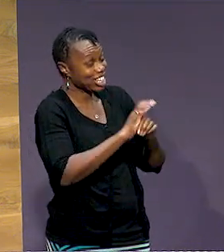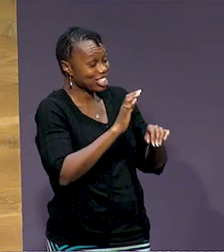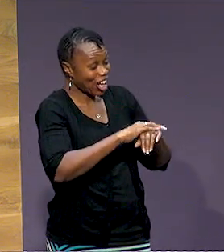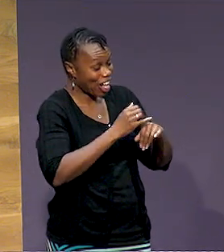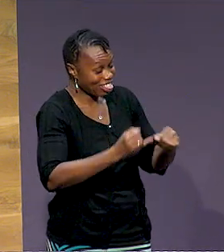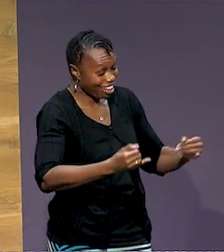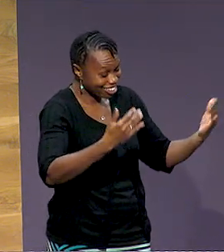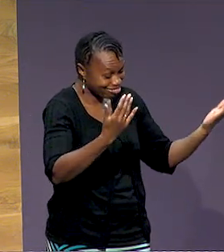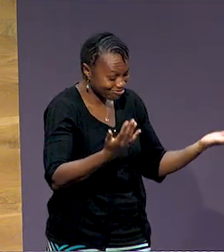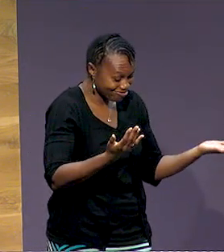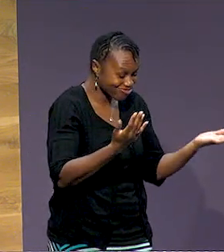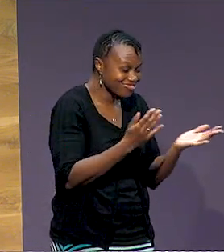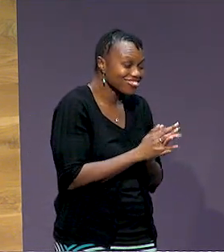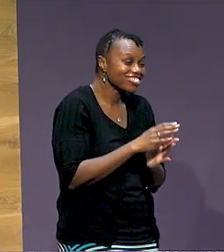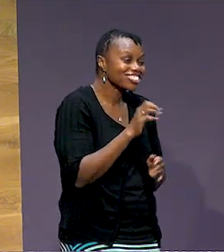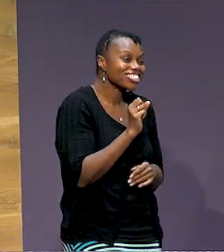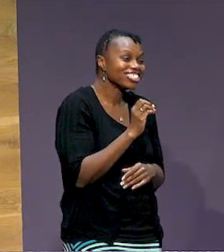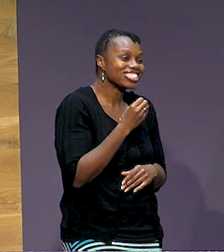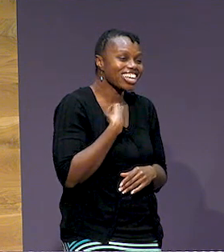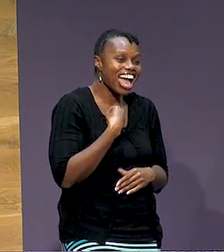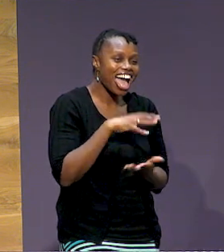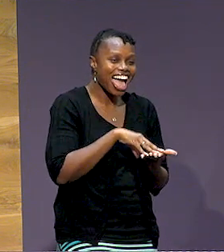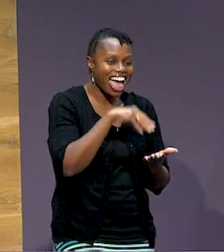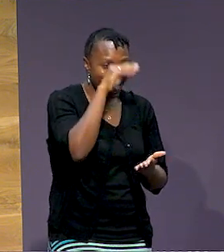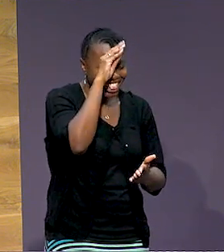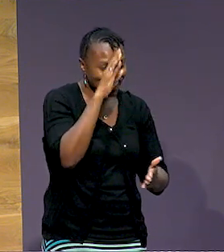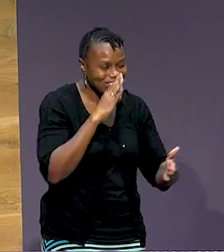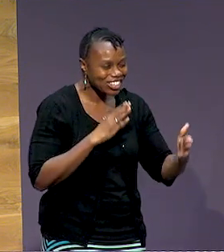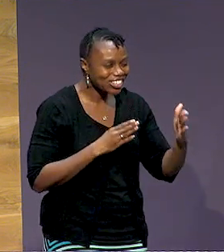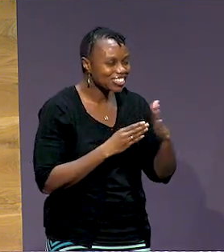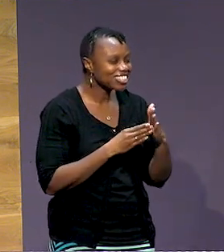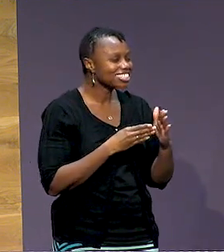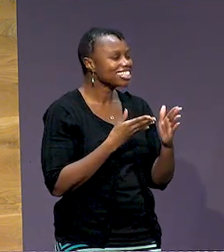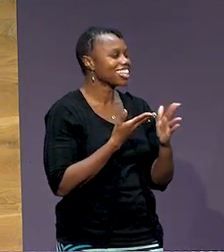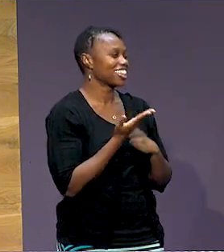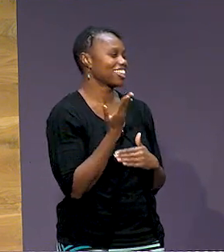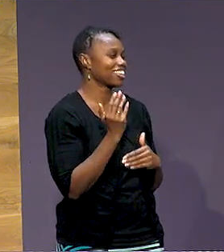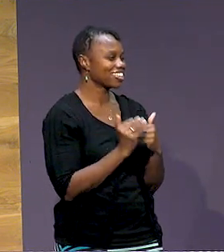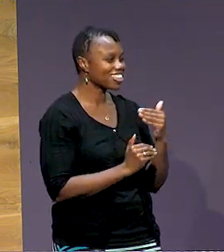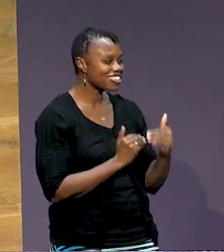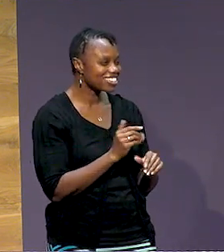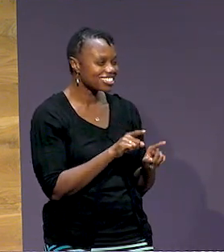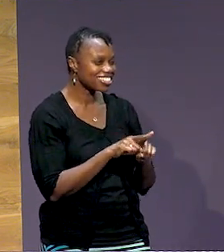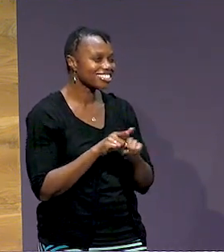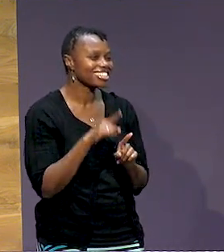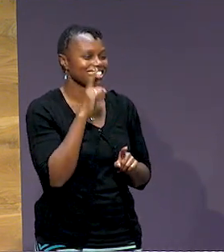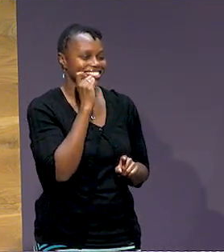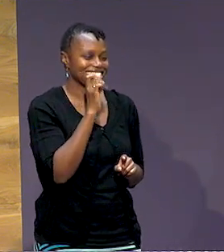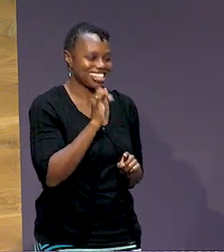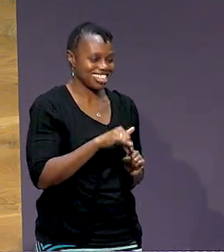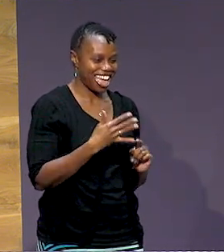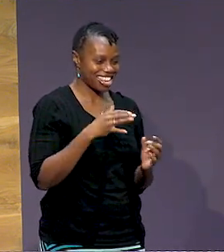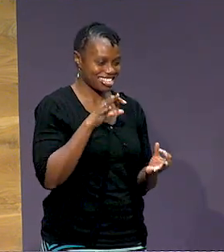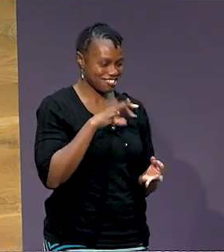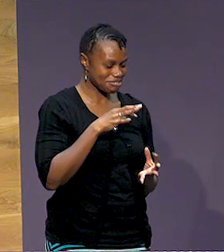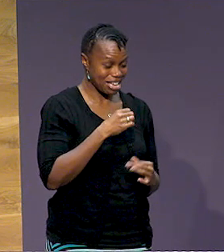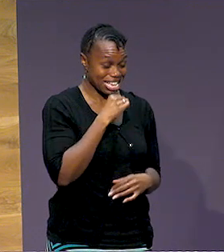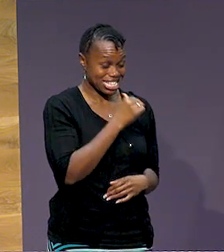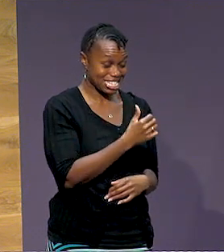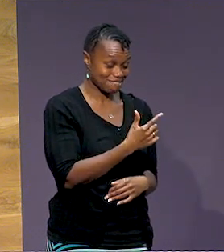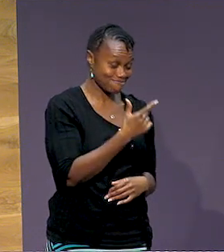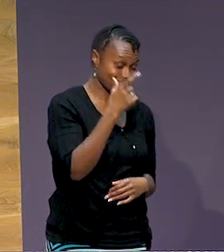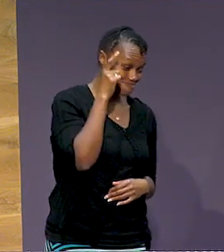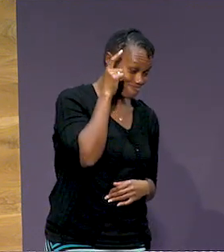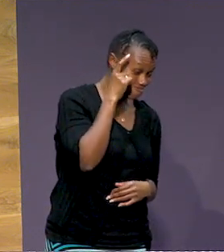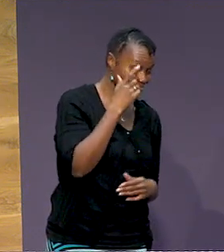so I've learned humility through this whole process as well, because there's feedback that I might not have listened to that maybe I should have